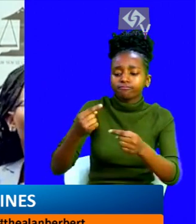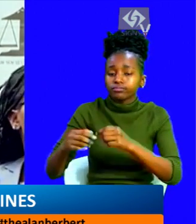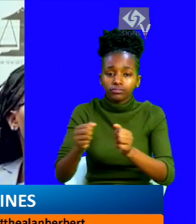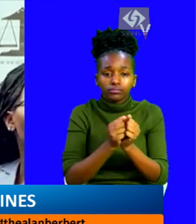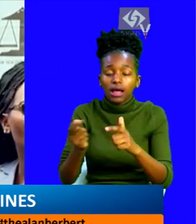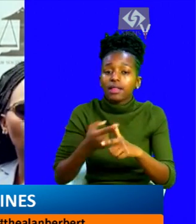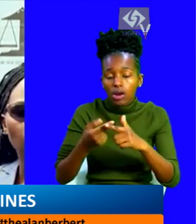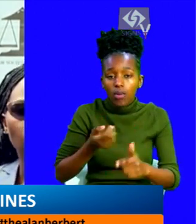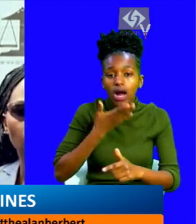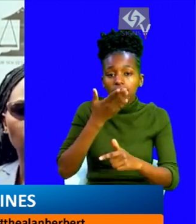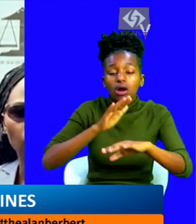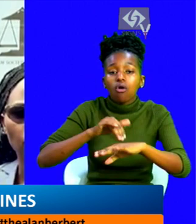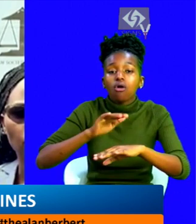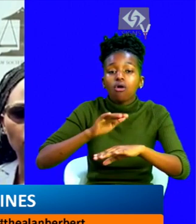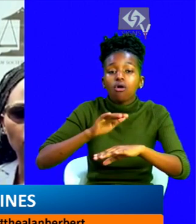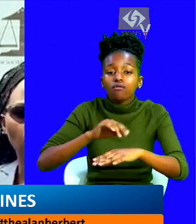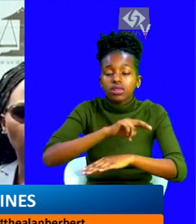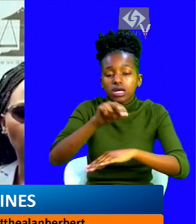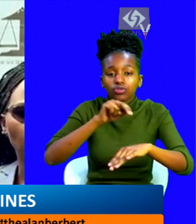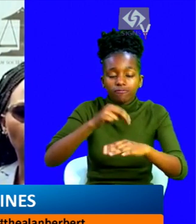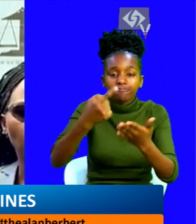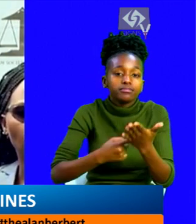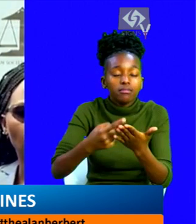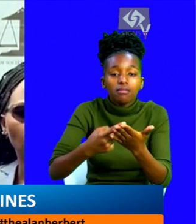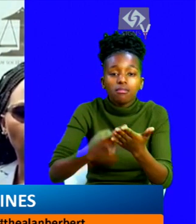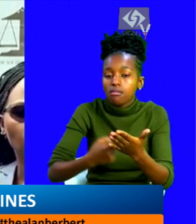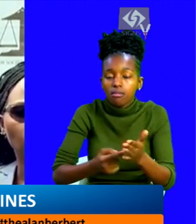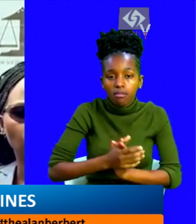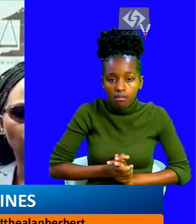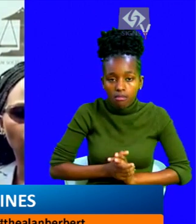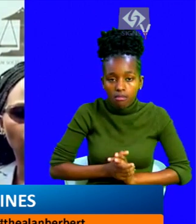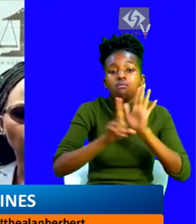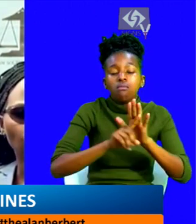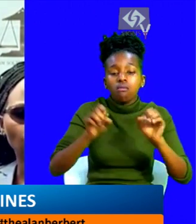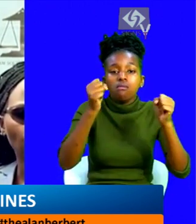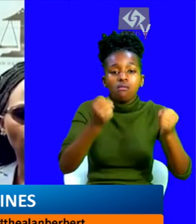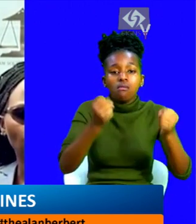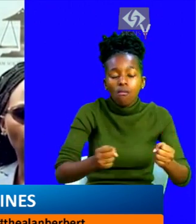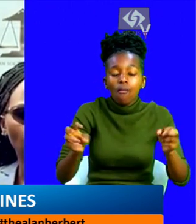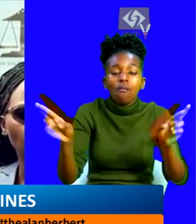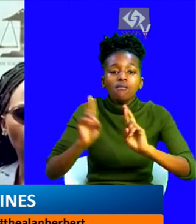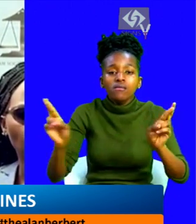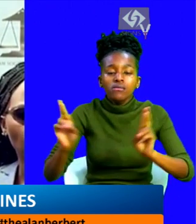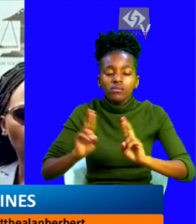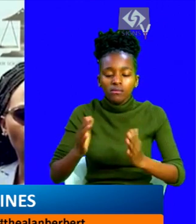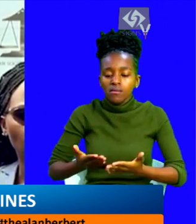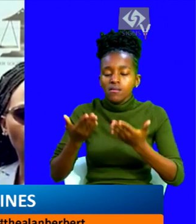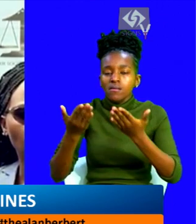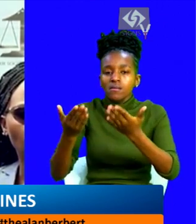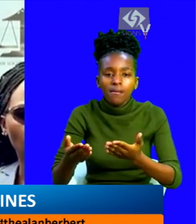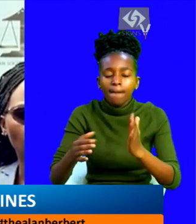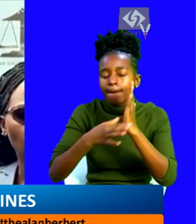And away from the CS, and now to envoys express concerns at loss of life